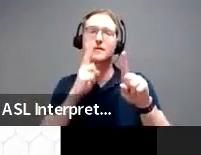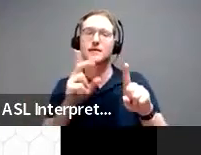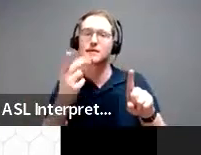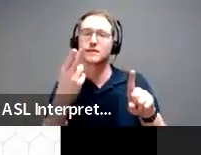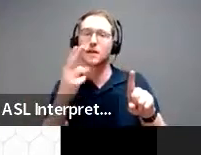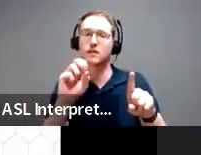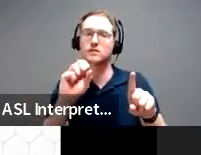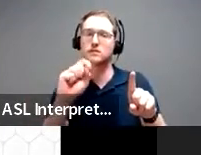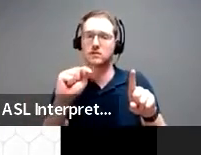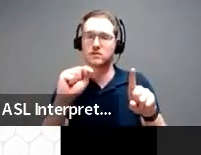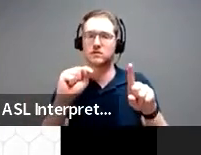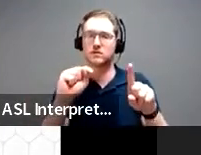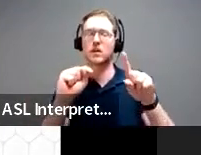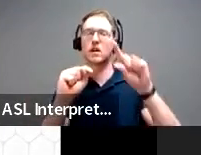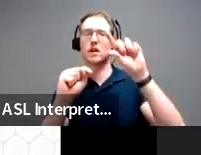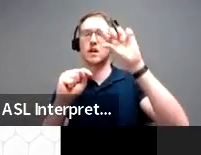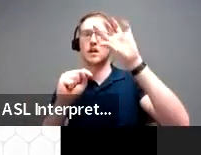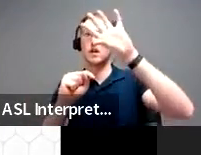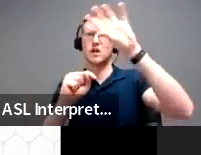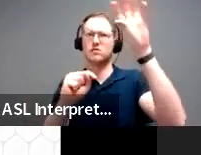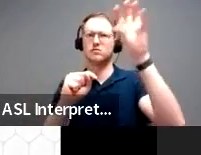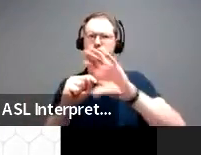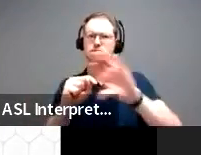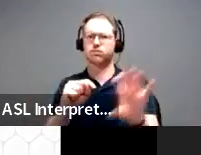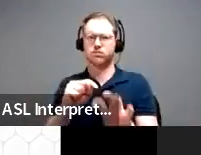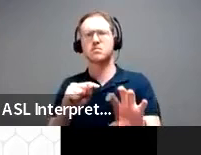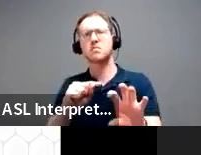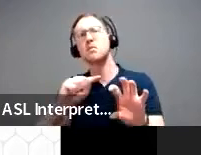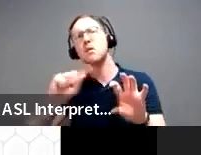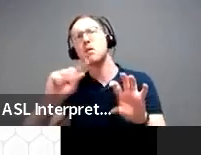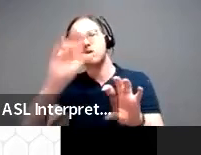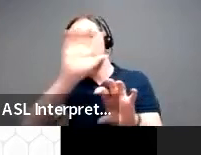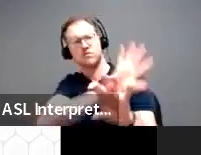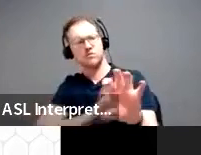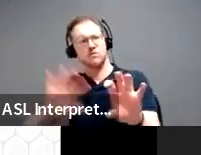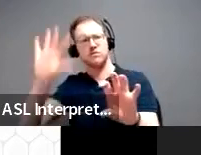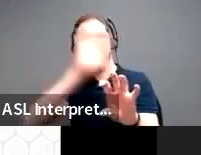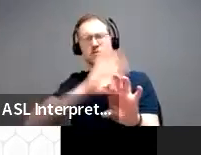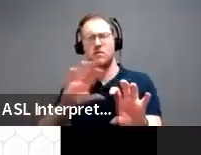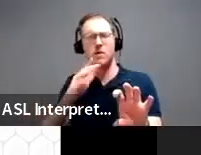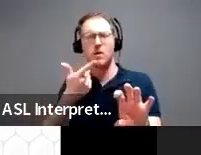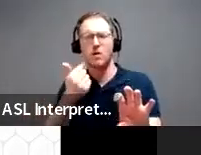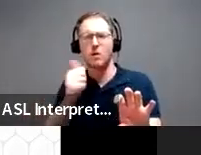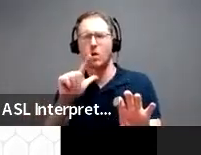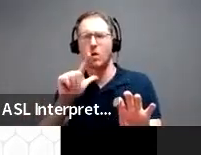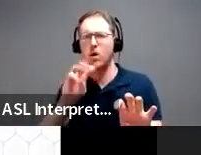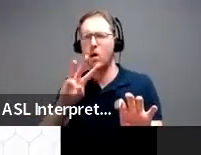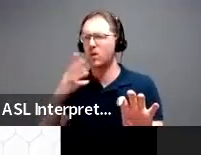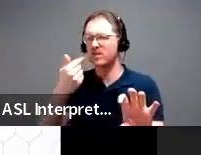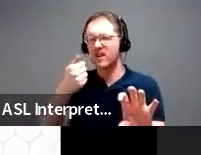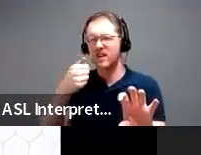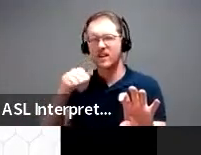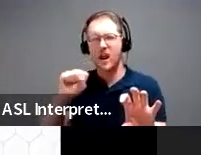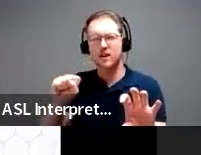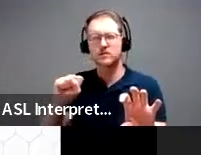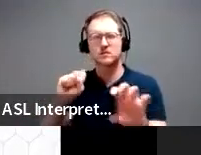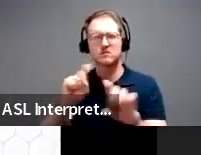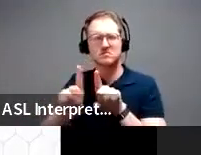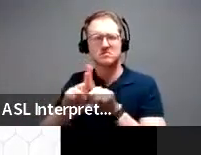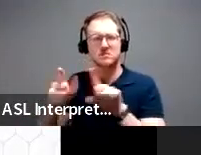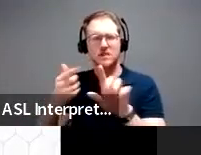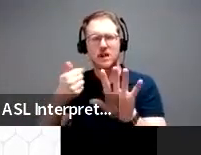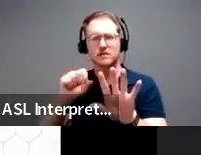glowing background of hot gases, which are created by the high energy ionizing radiation of very, very